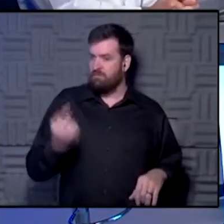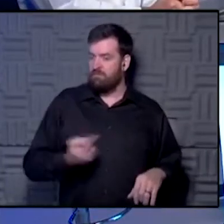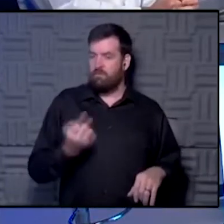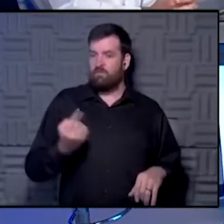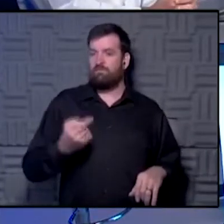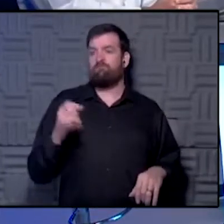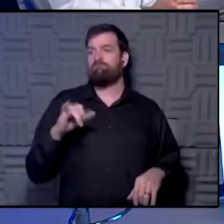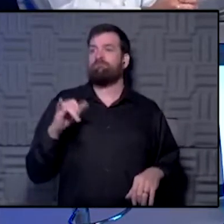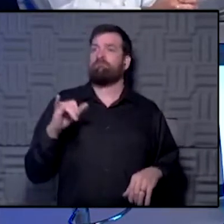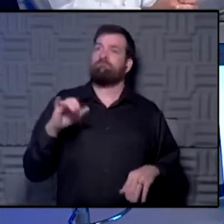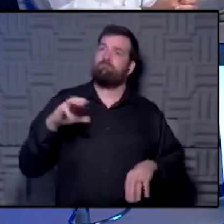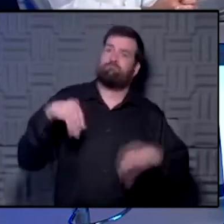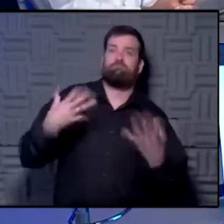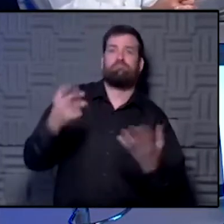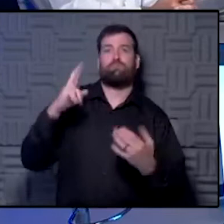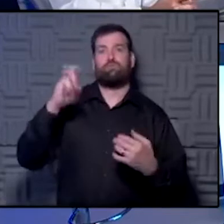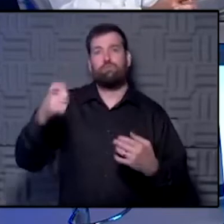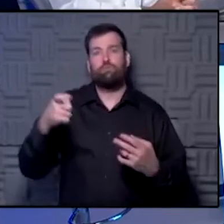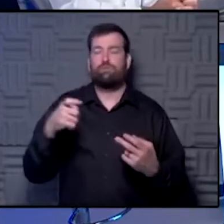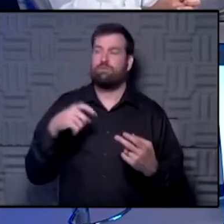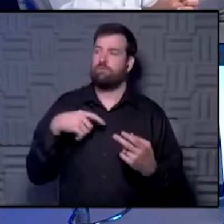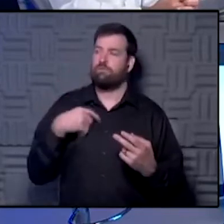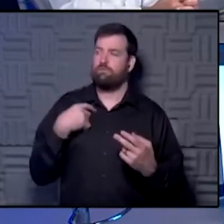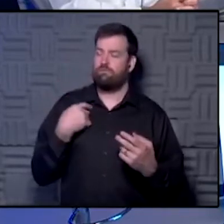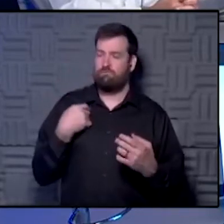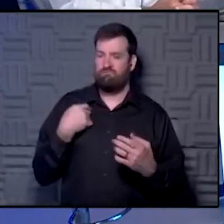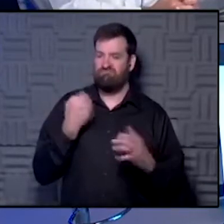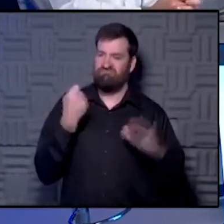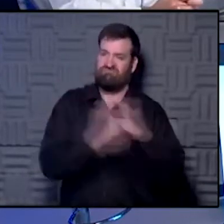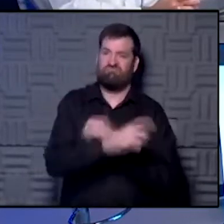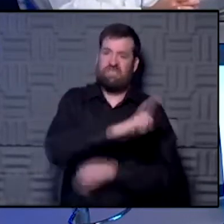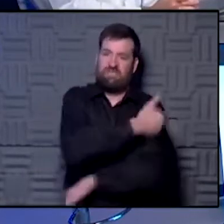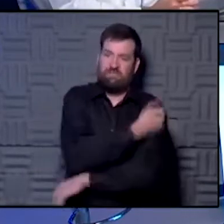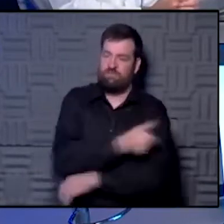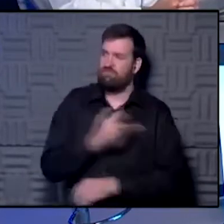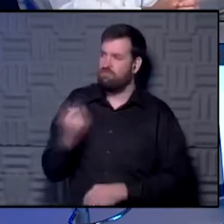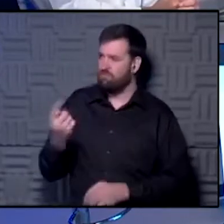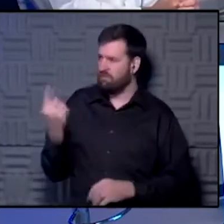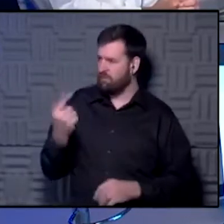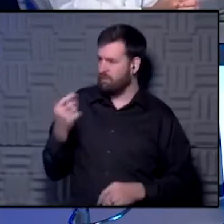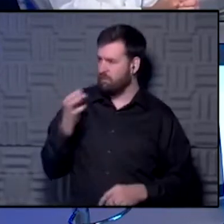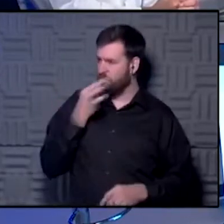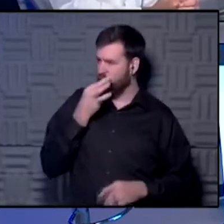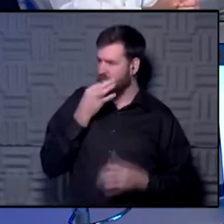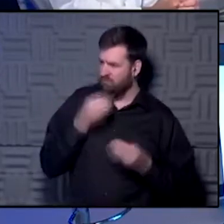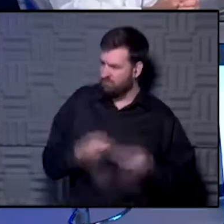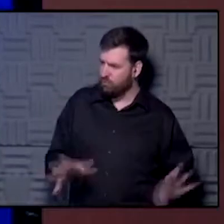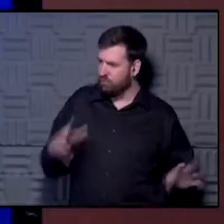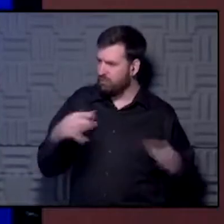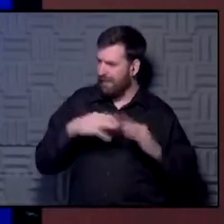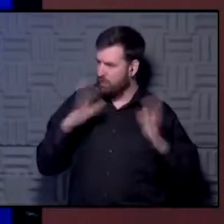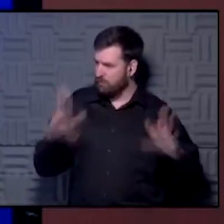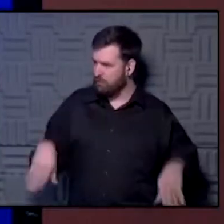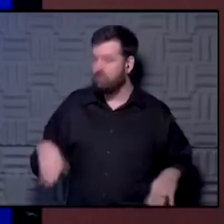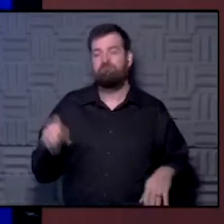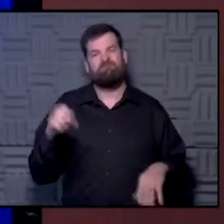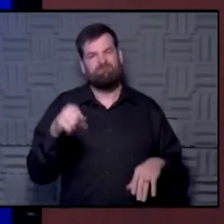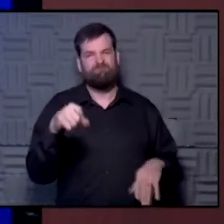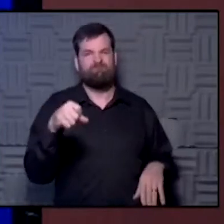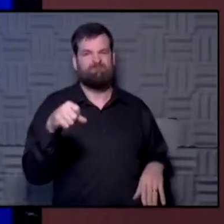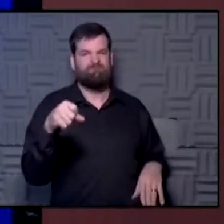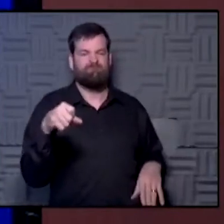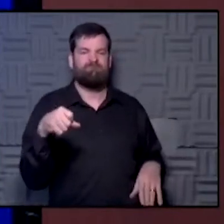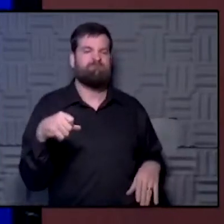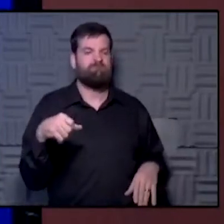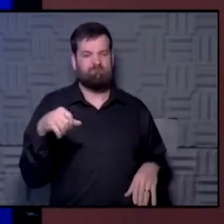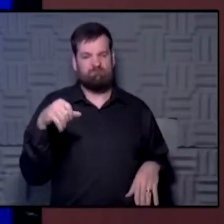necessarily like getting a prescription or being hospitalized. You were telling the story of someone who was about to lose their home. Yes, absolutely.